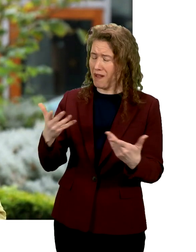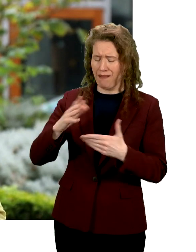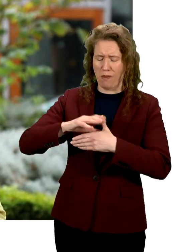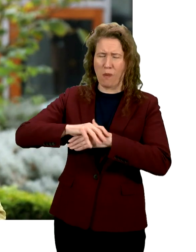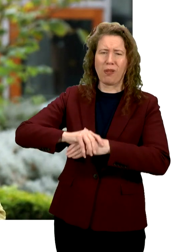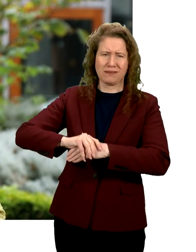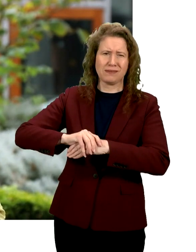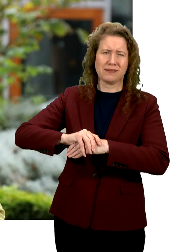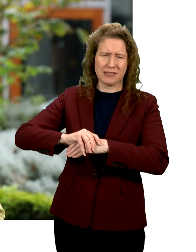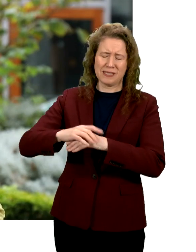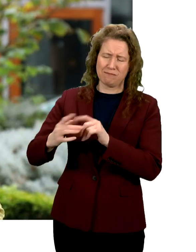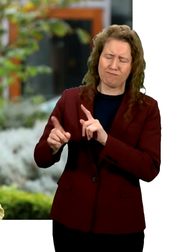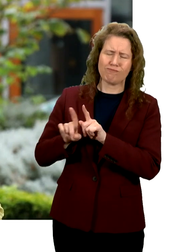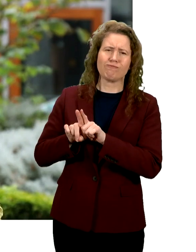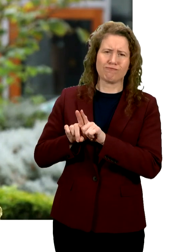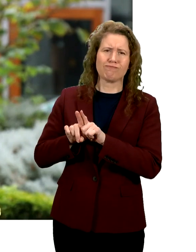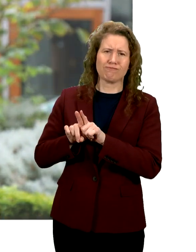hands.